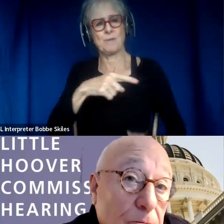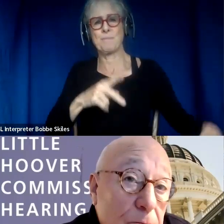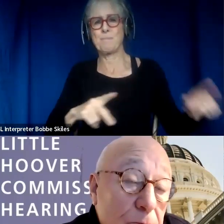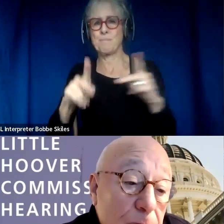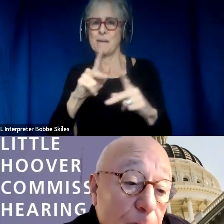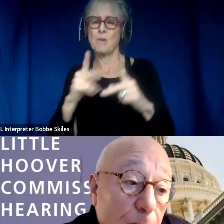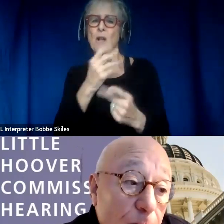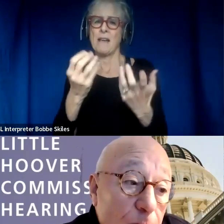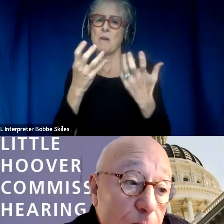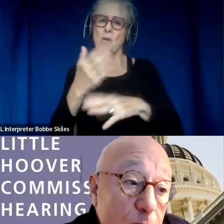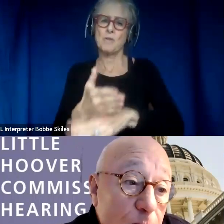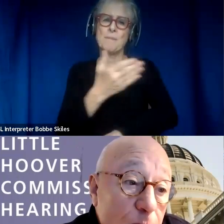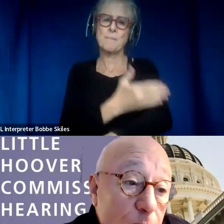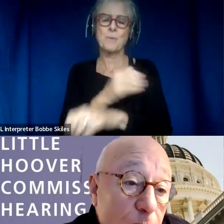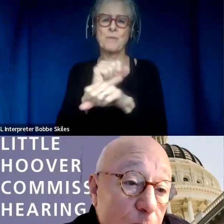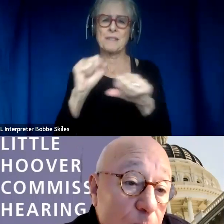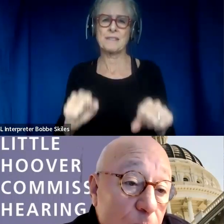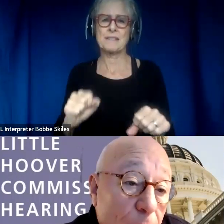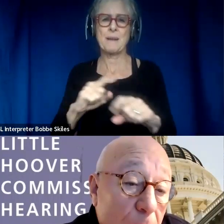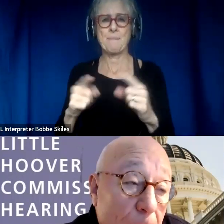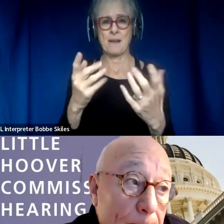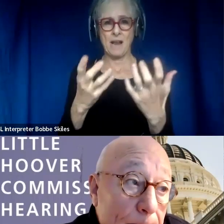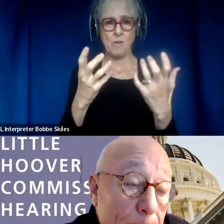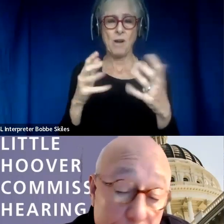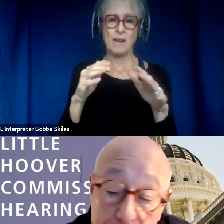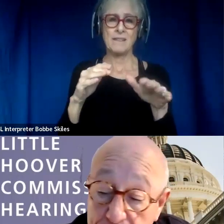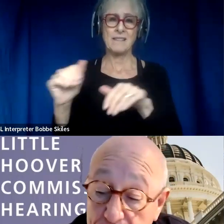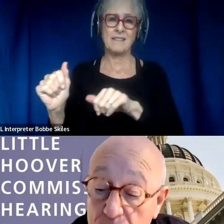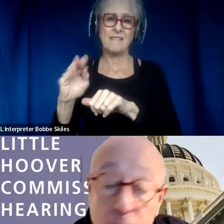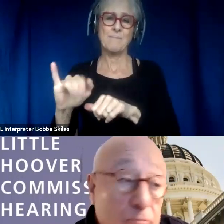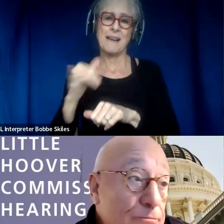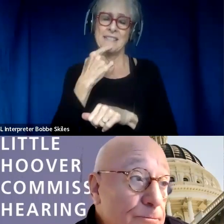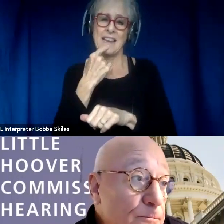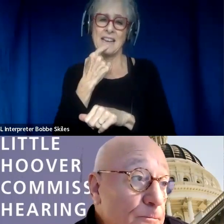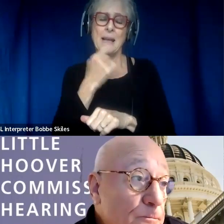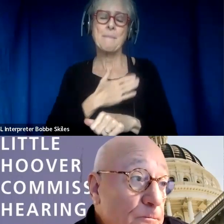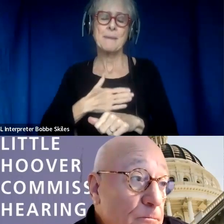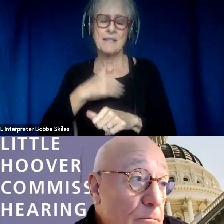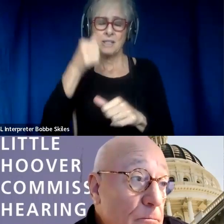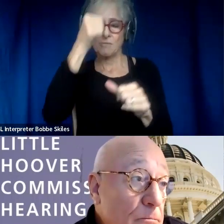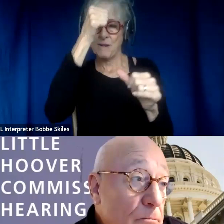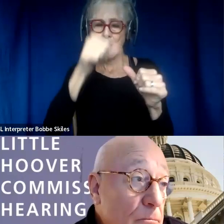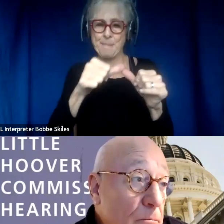But I just want to leave by saying, just please remember that